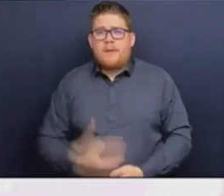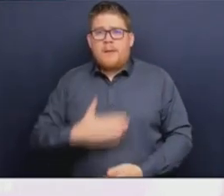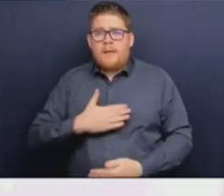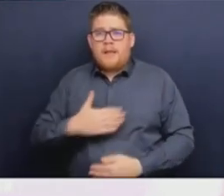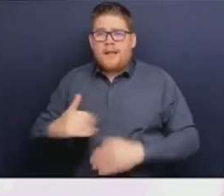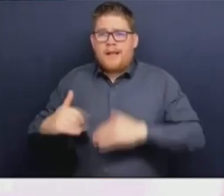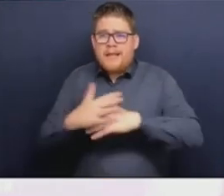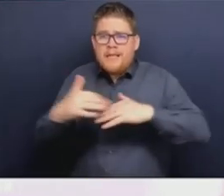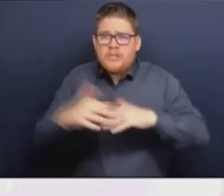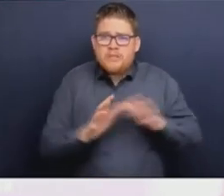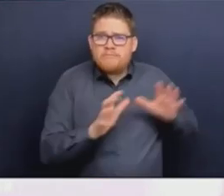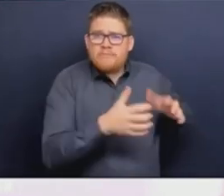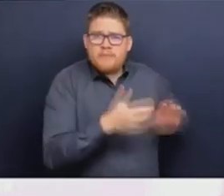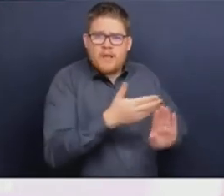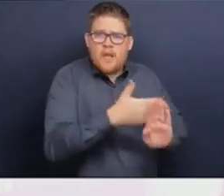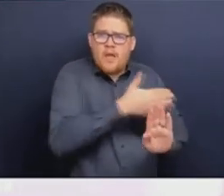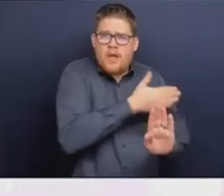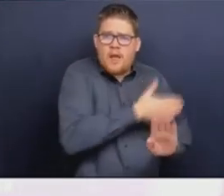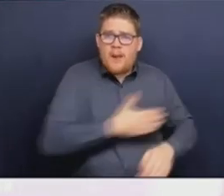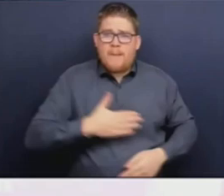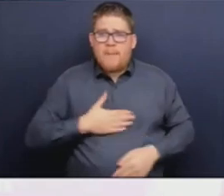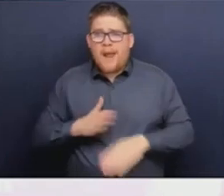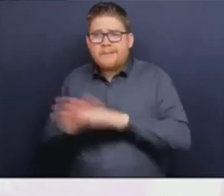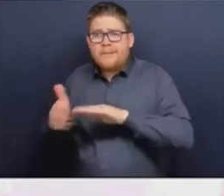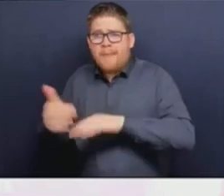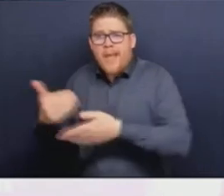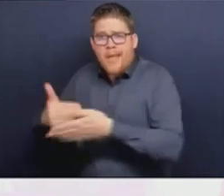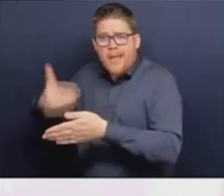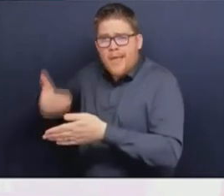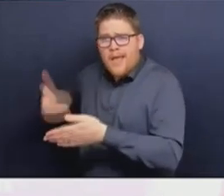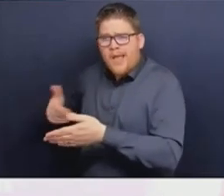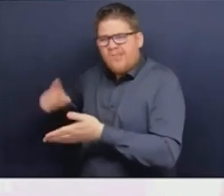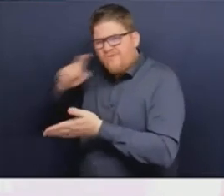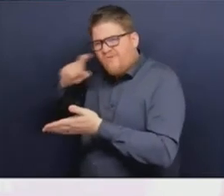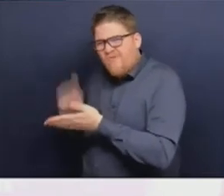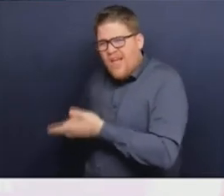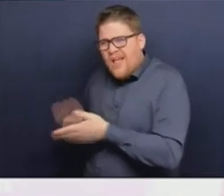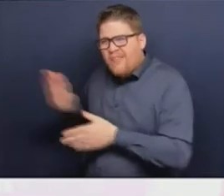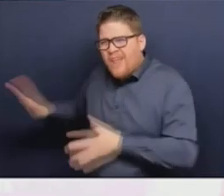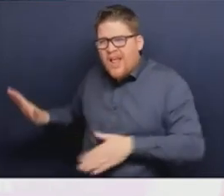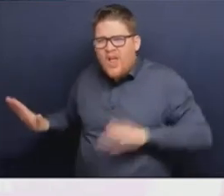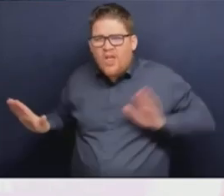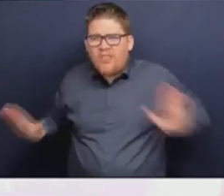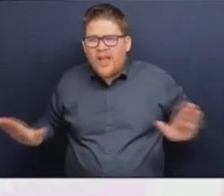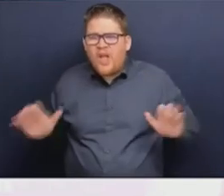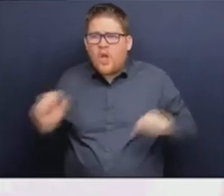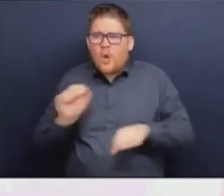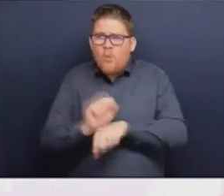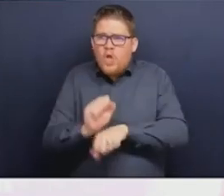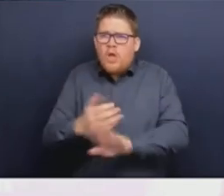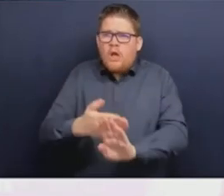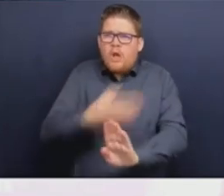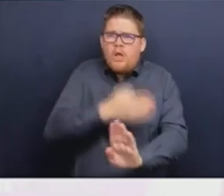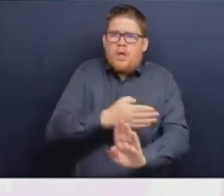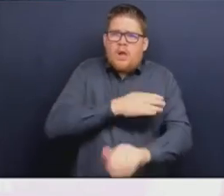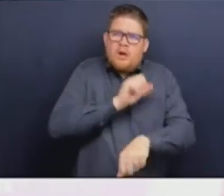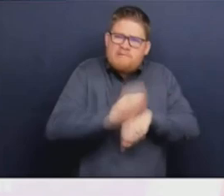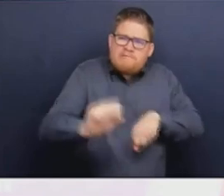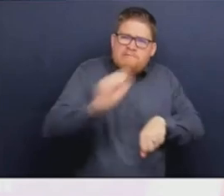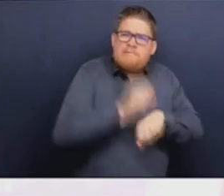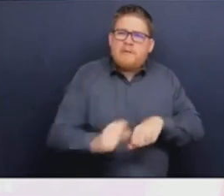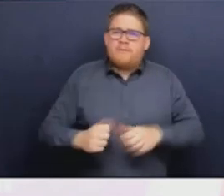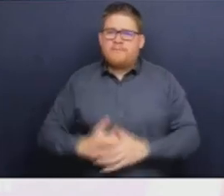need to be acknowledged today for the work that they did to bring us to this point. And I just want to acknowledge